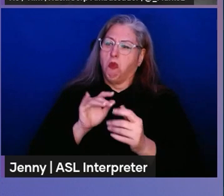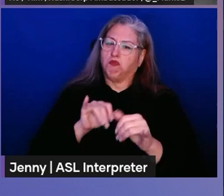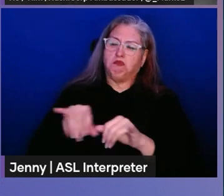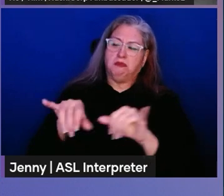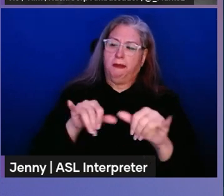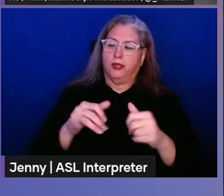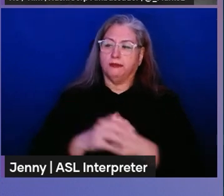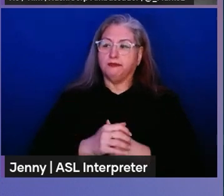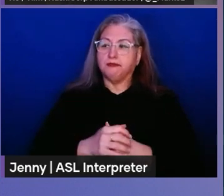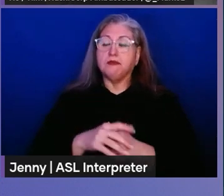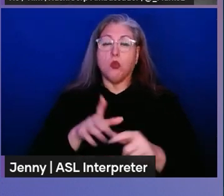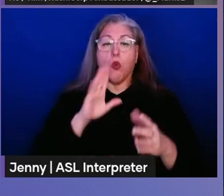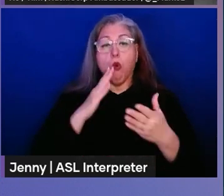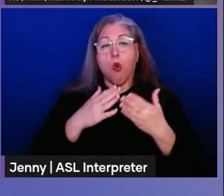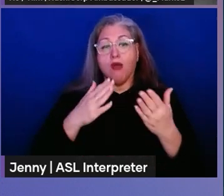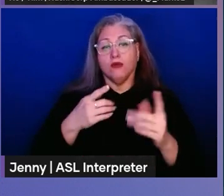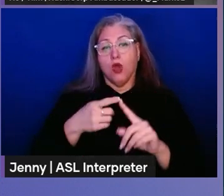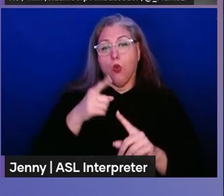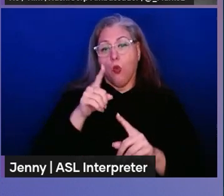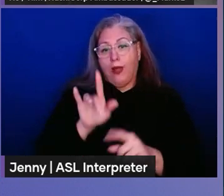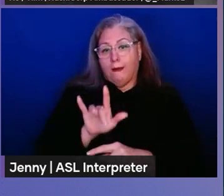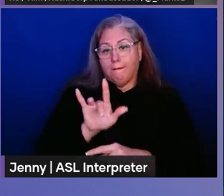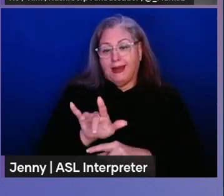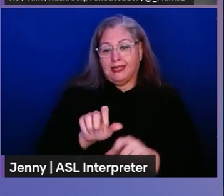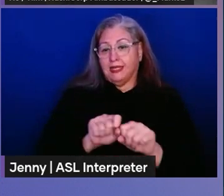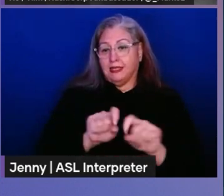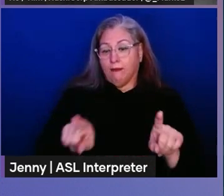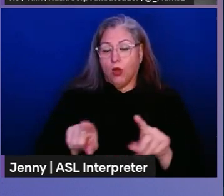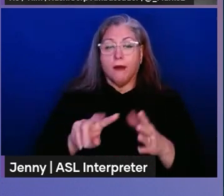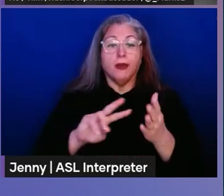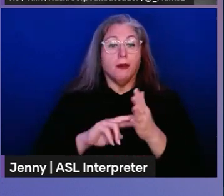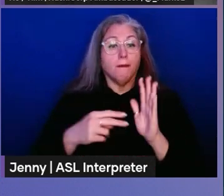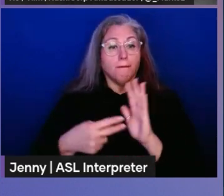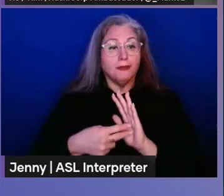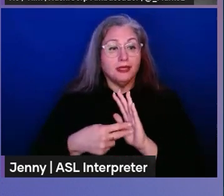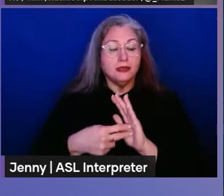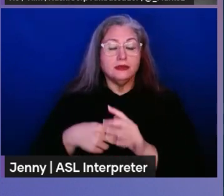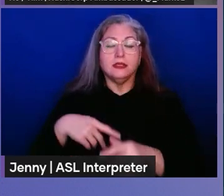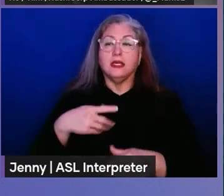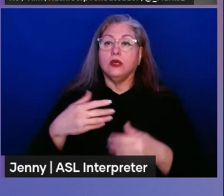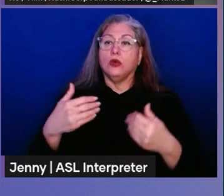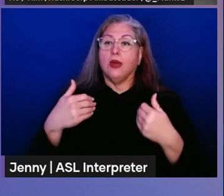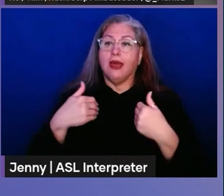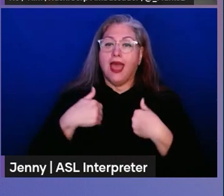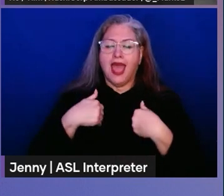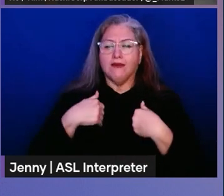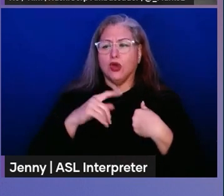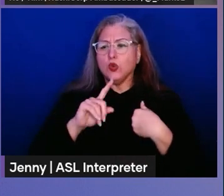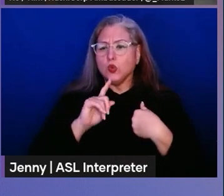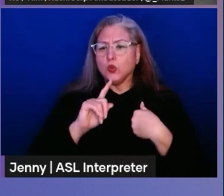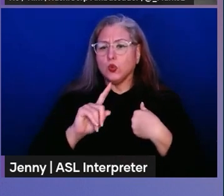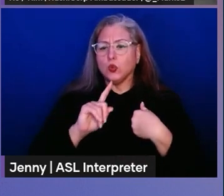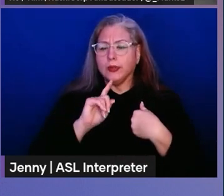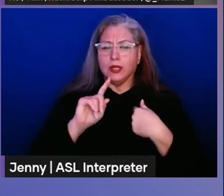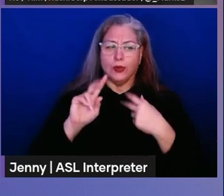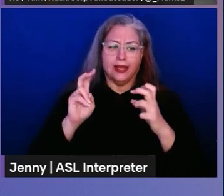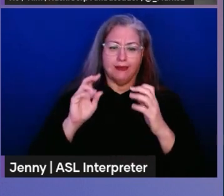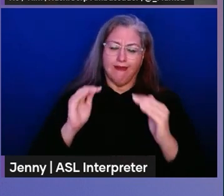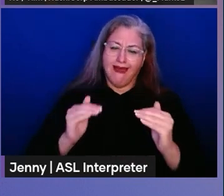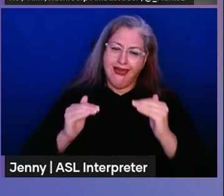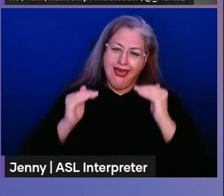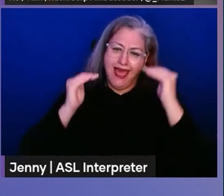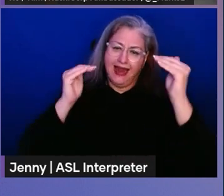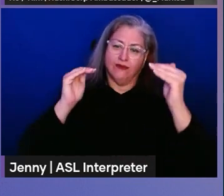it does offer single bottle deployment. So that means that there is a really, really kind of high level